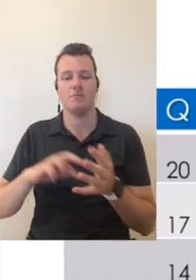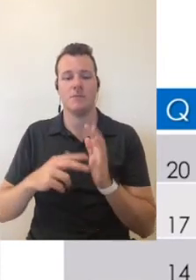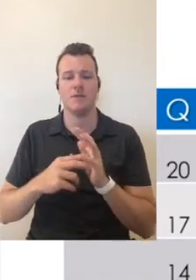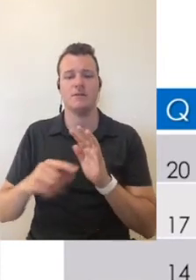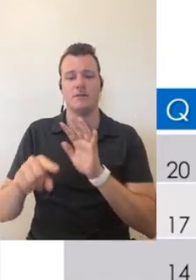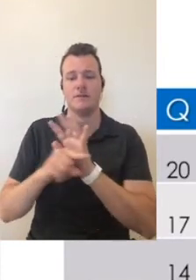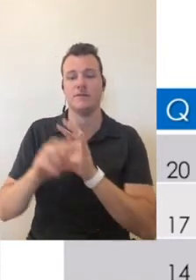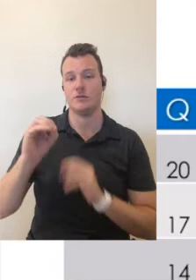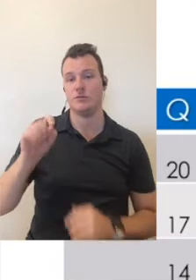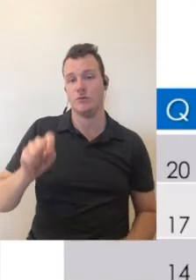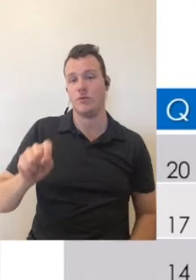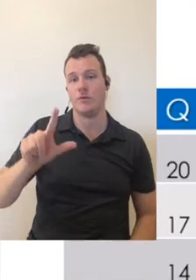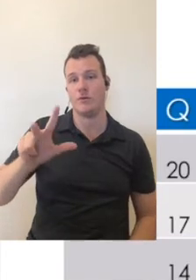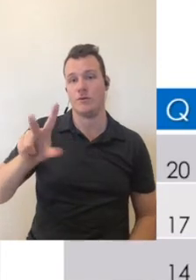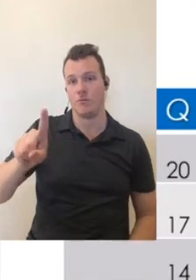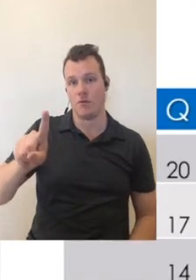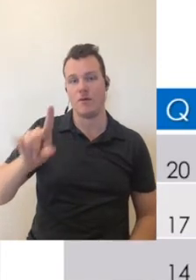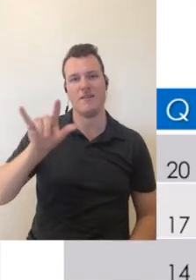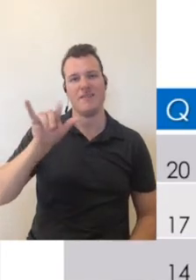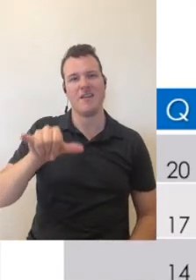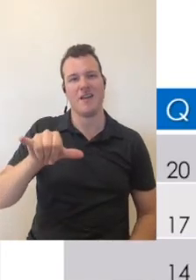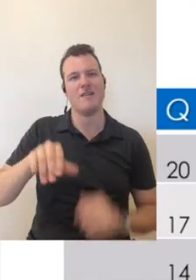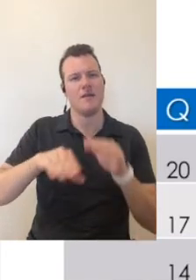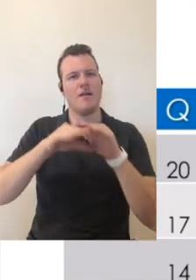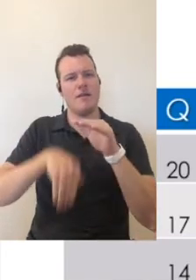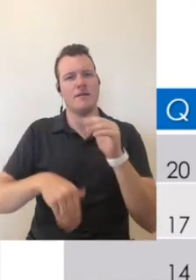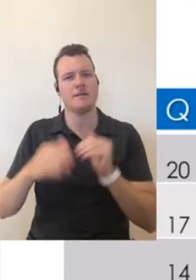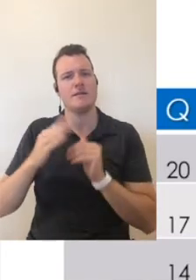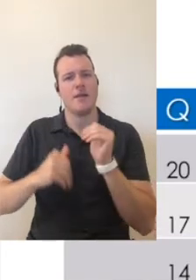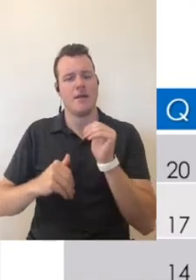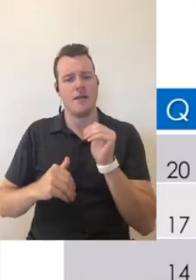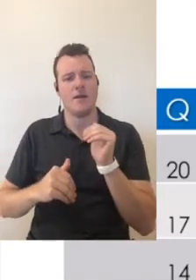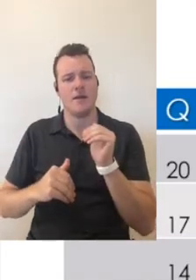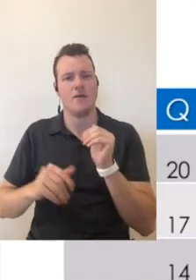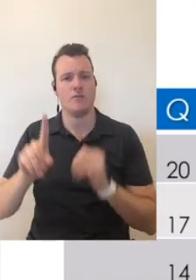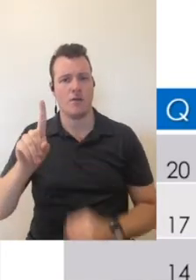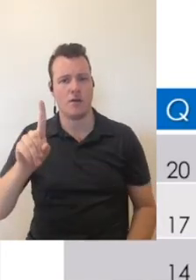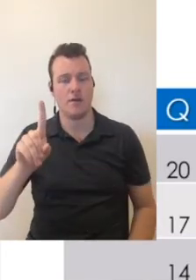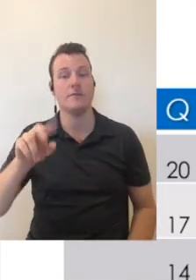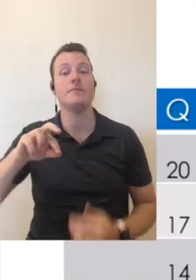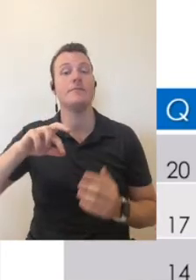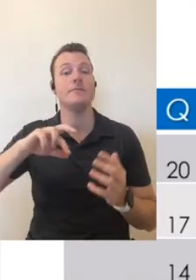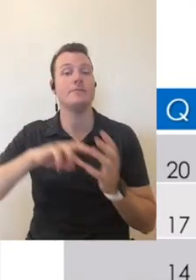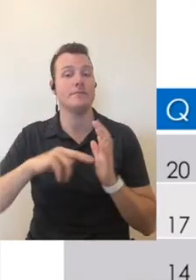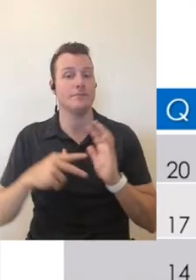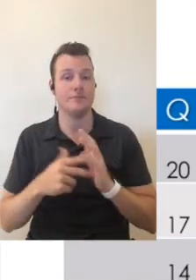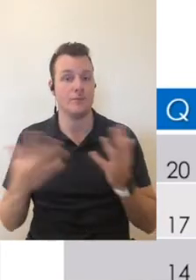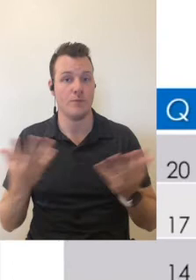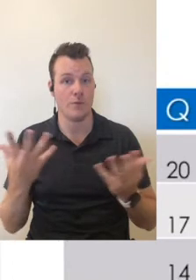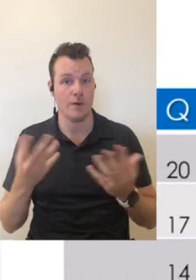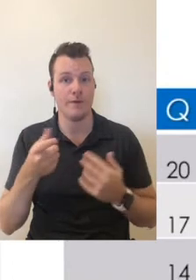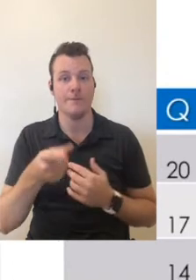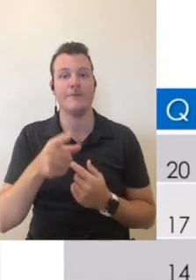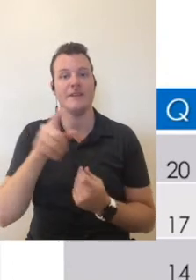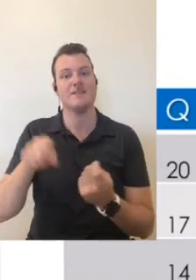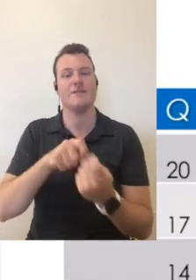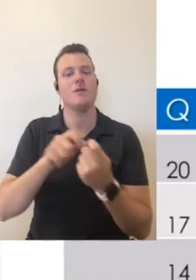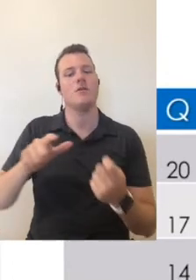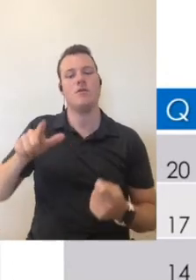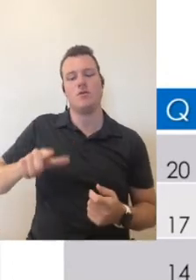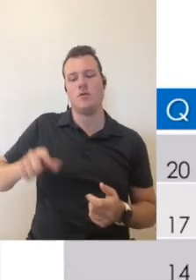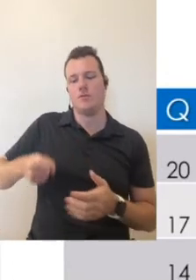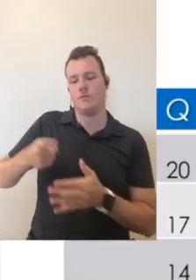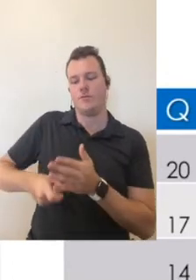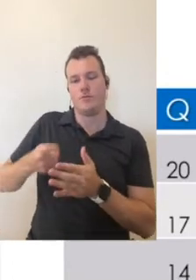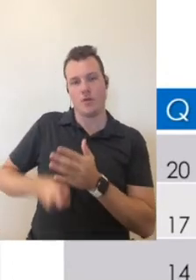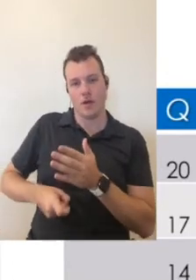negative 0.31. That there is less than the absolute value of 1, which tells me that at